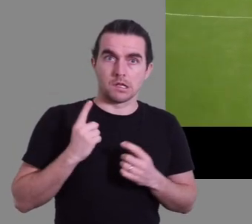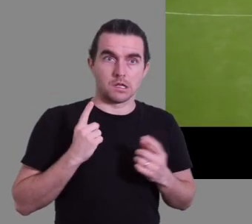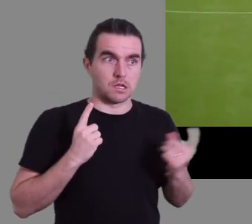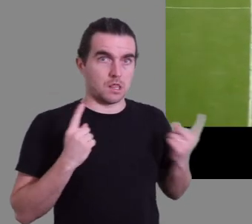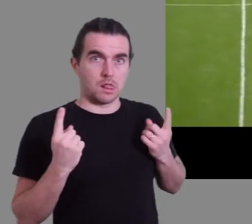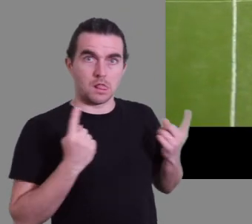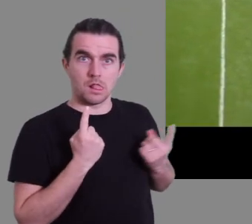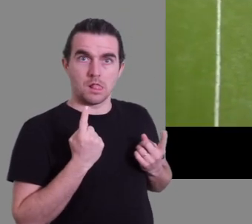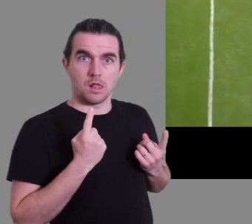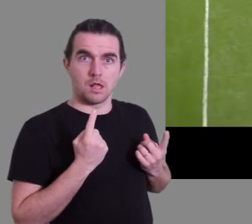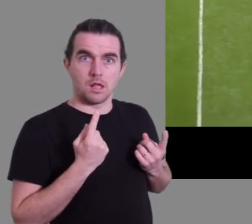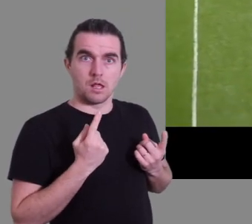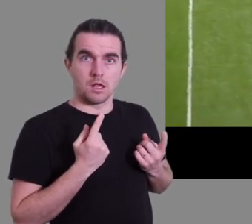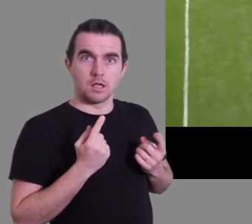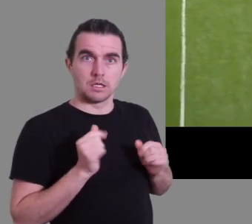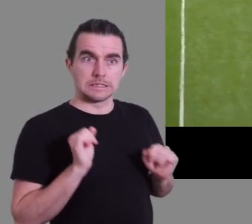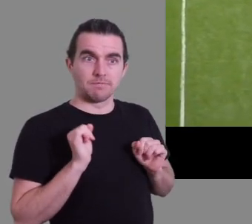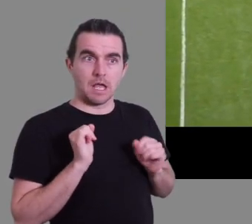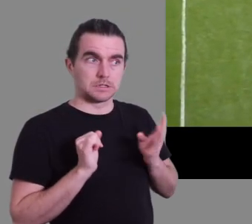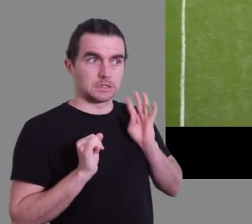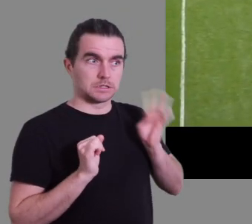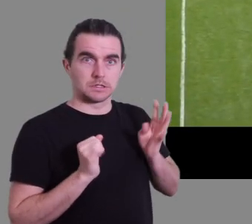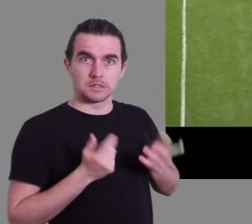in between the defence.